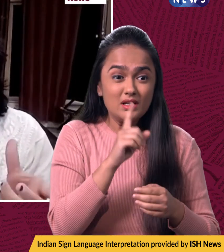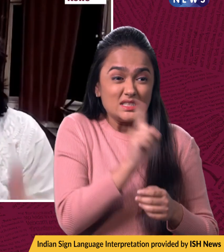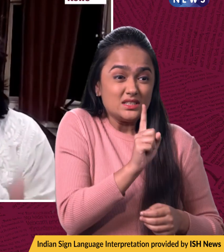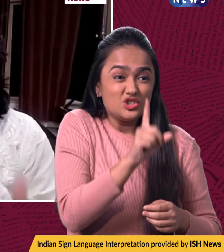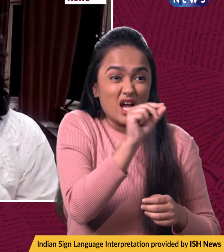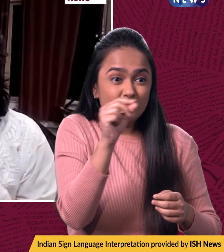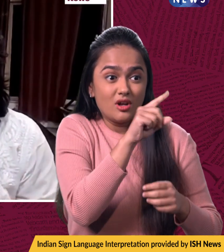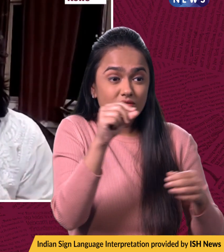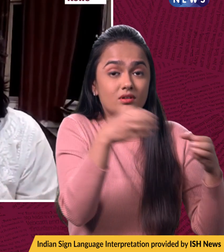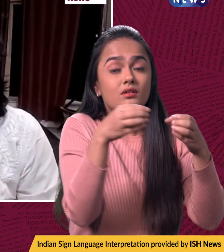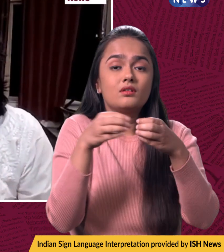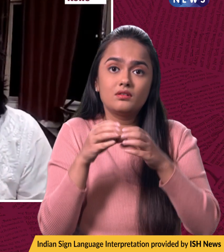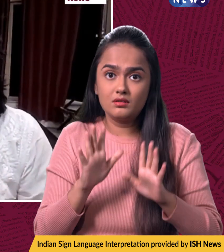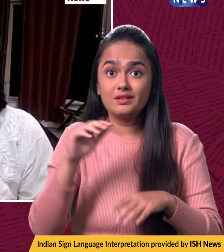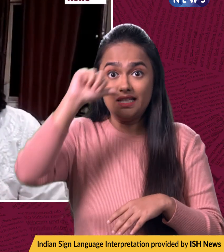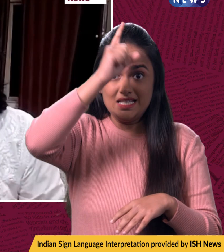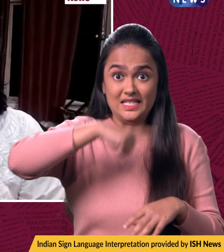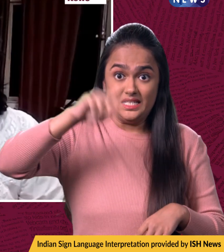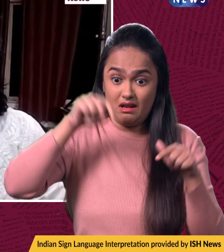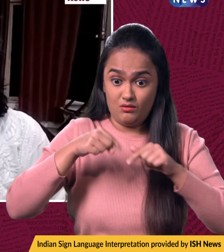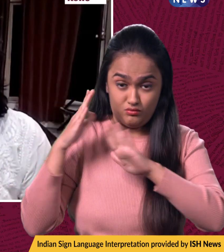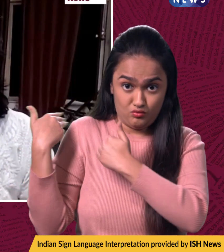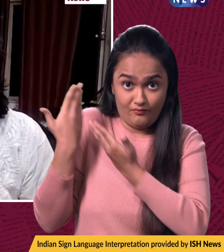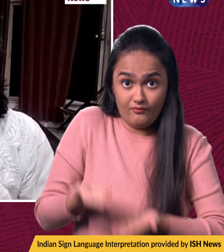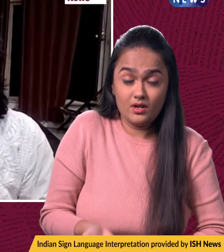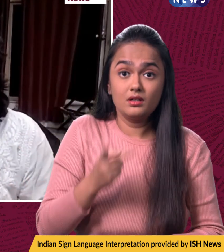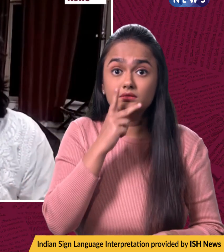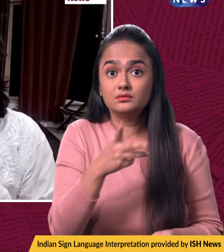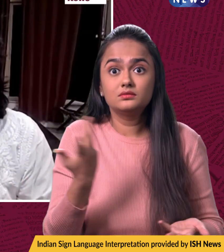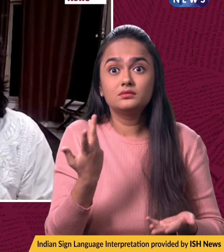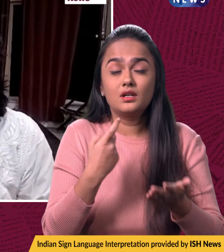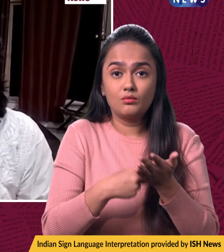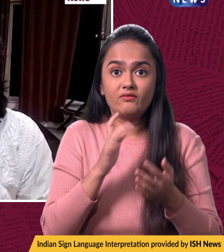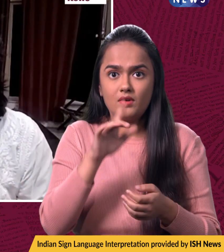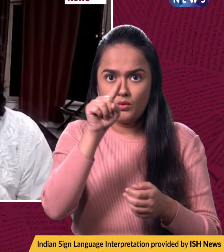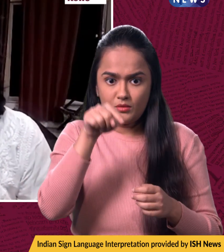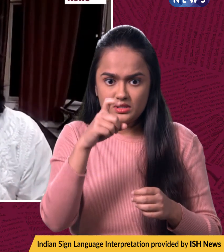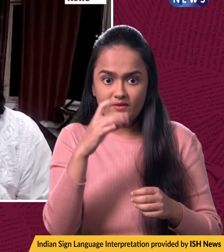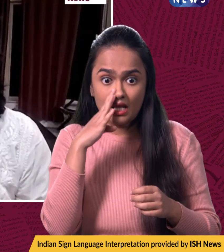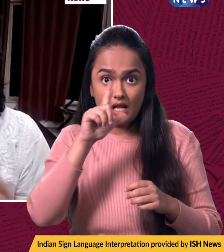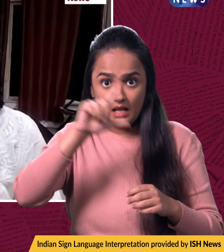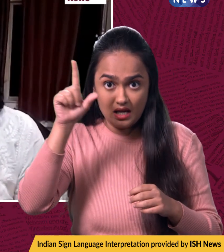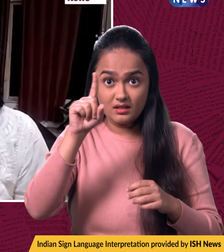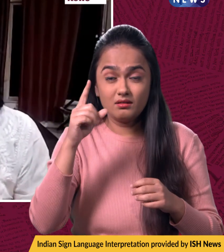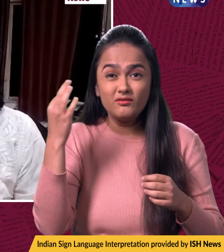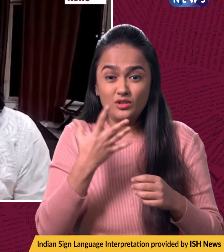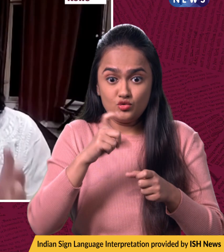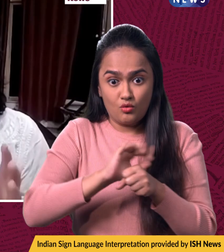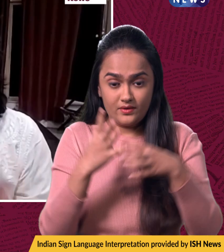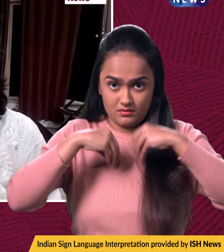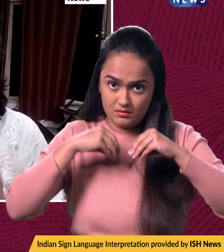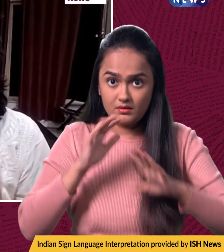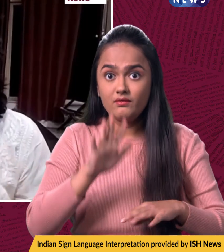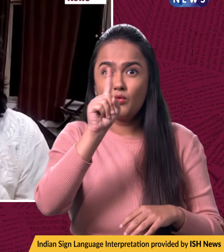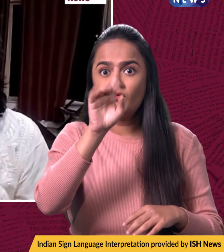place in the second wave. India so far has reported 1.79 lakh fresh COVID cases